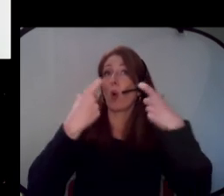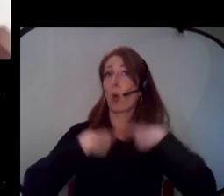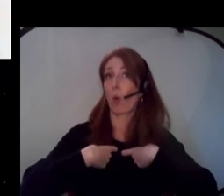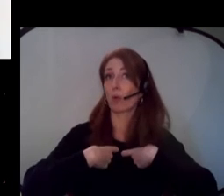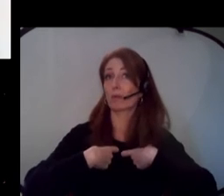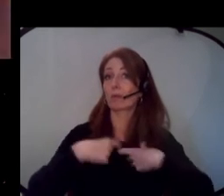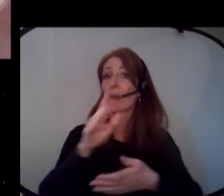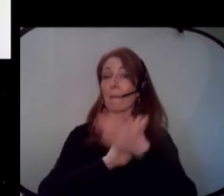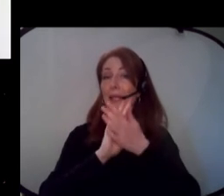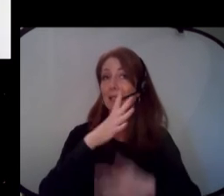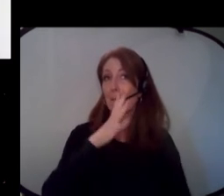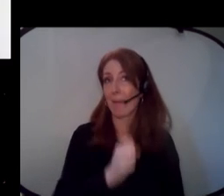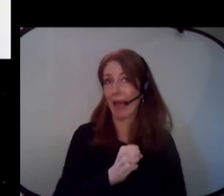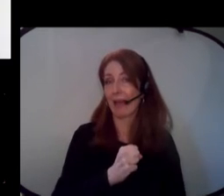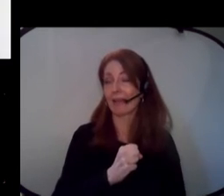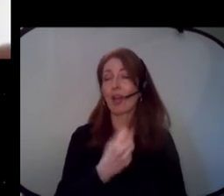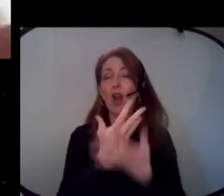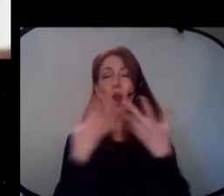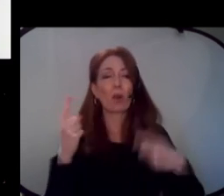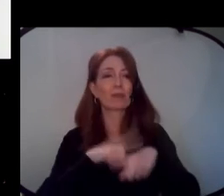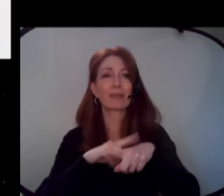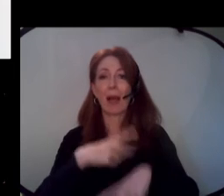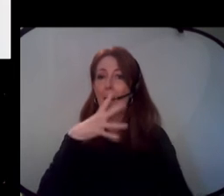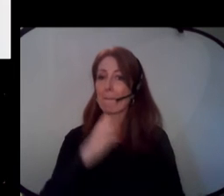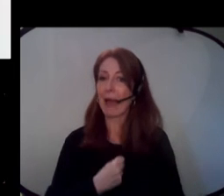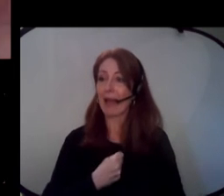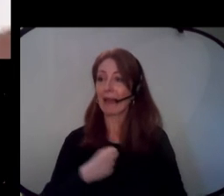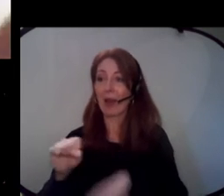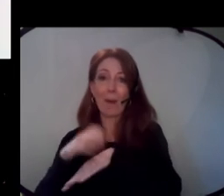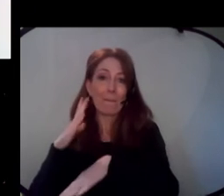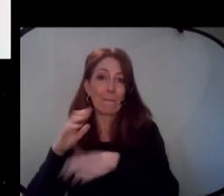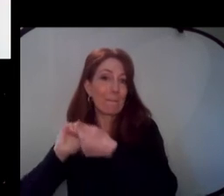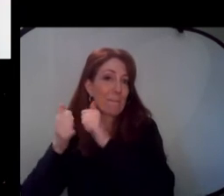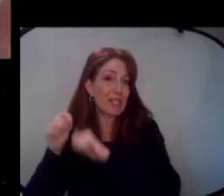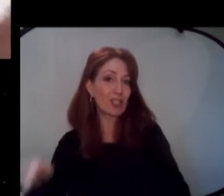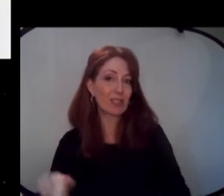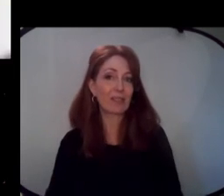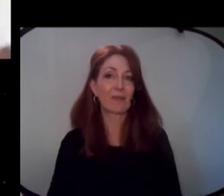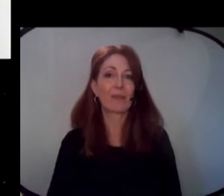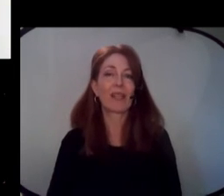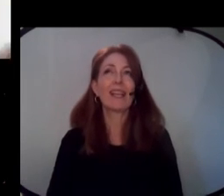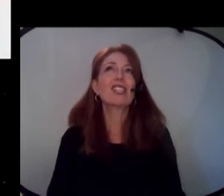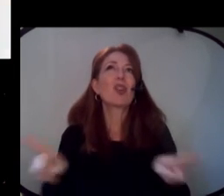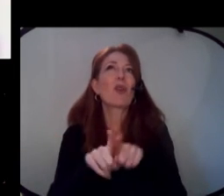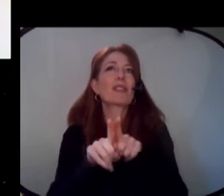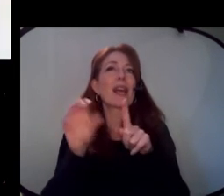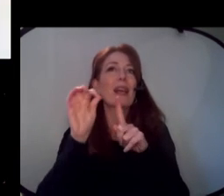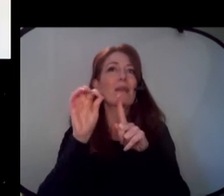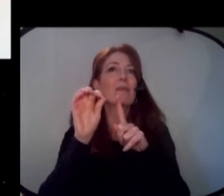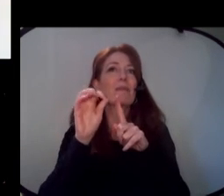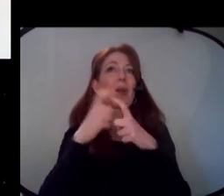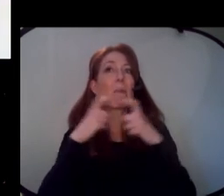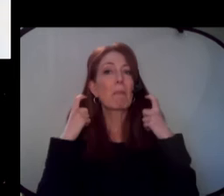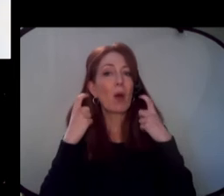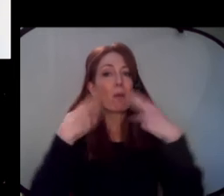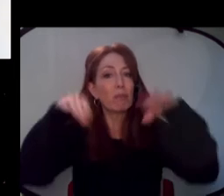and their mistresses. And there's the Roman nobility, but they're not quite on an even level with the Pope and the cardinals. So the dynamics of Florence